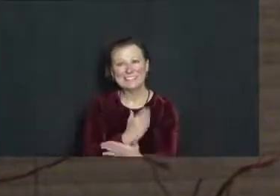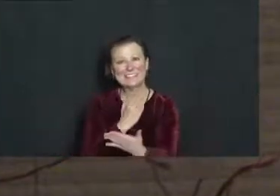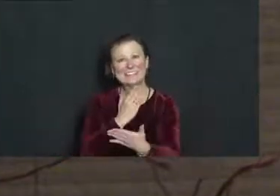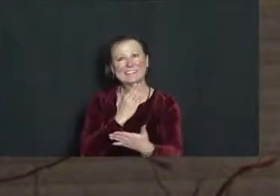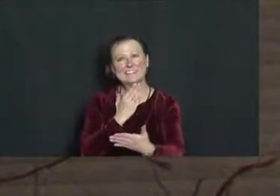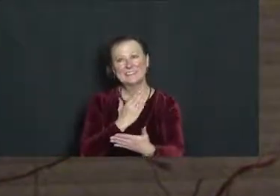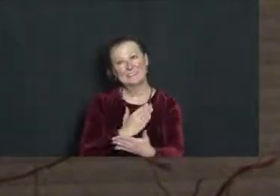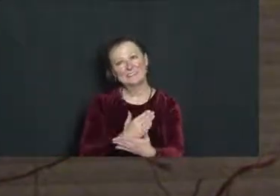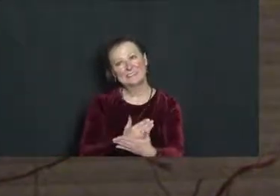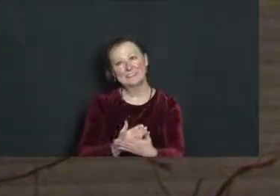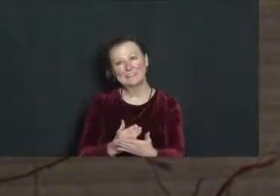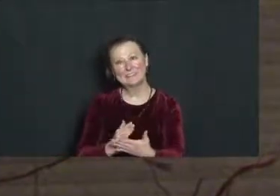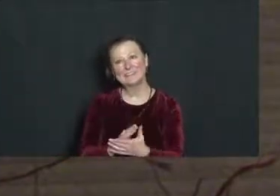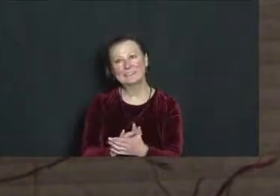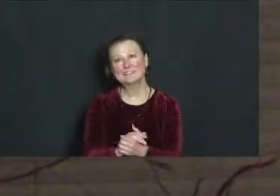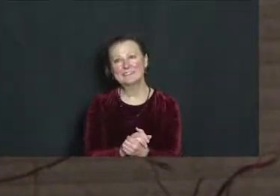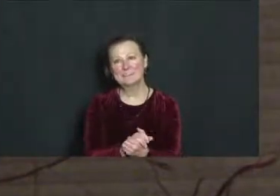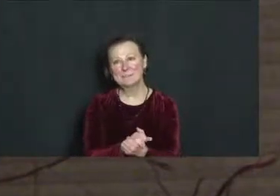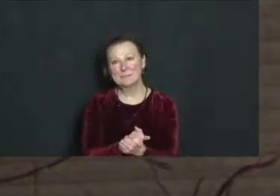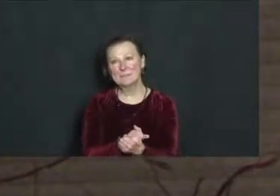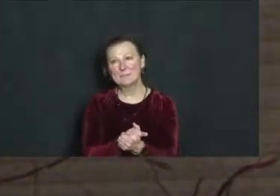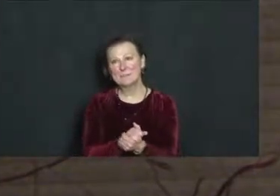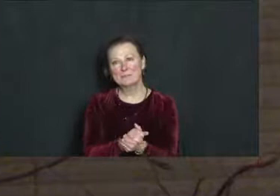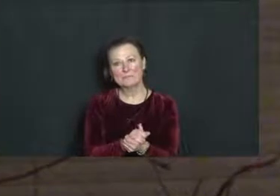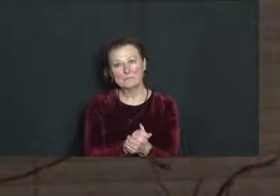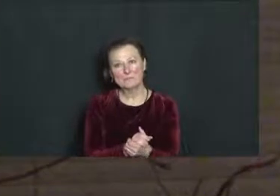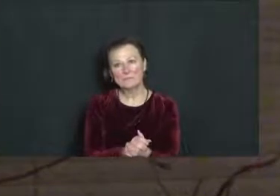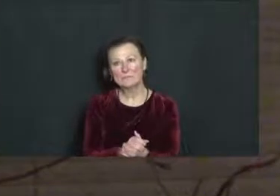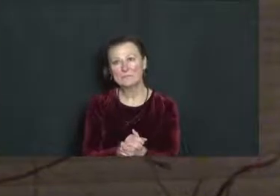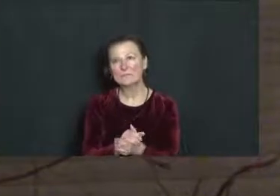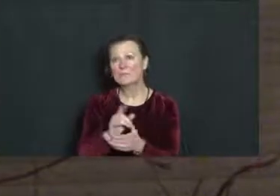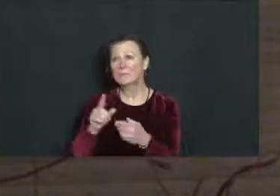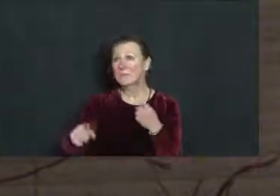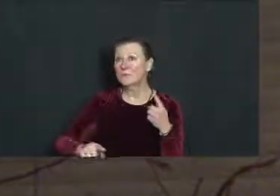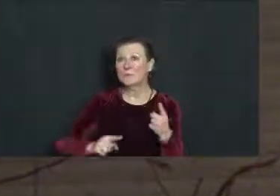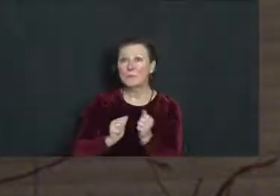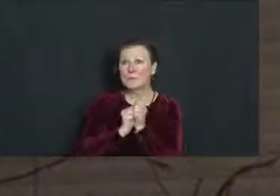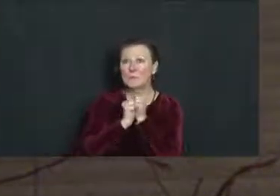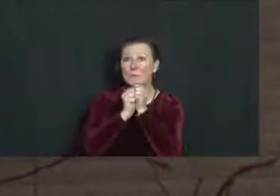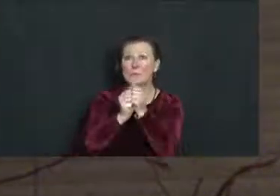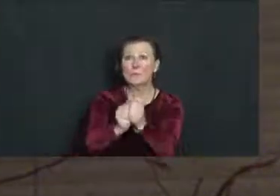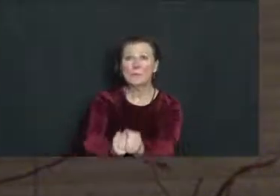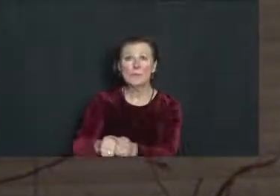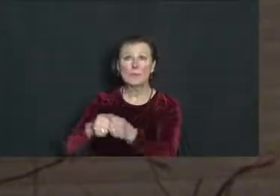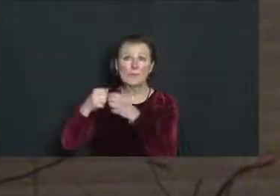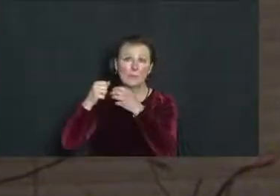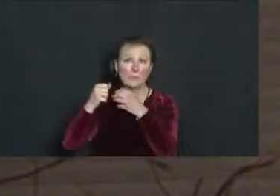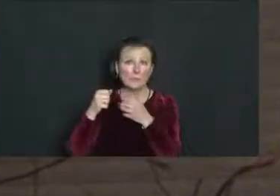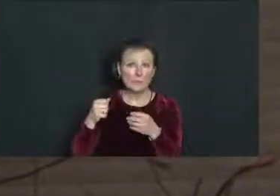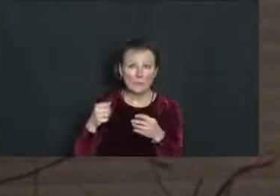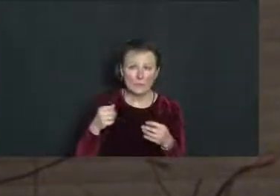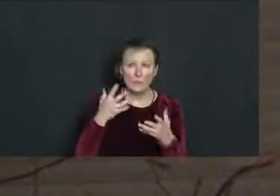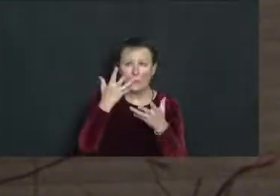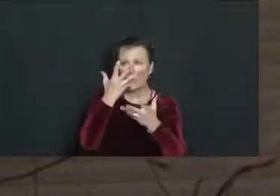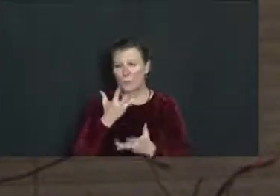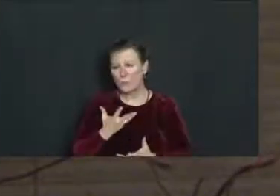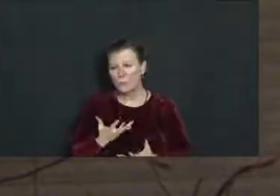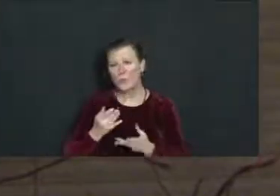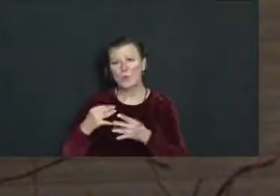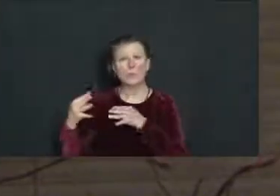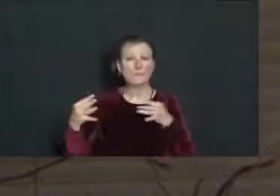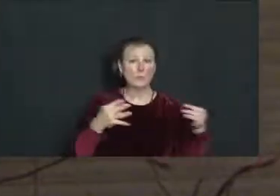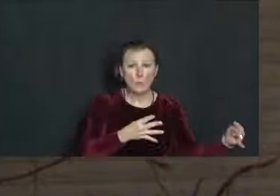angels sing. But with the woes of war